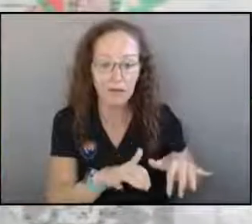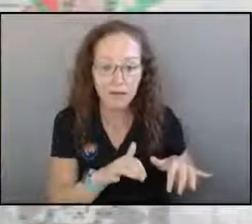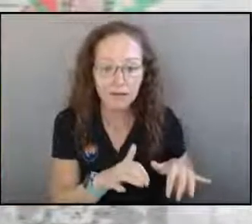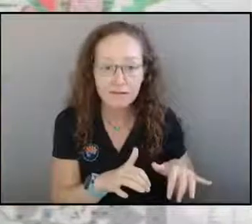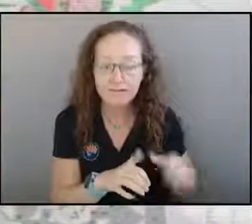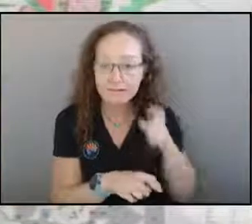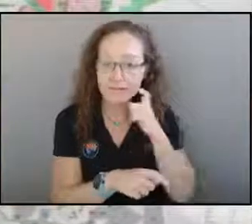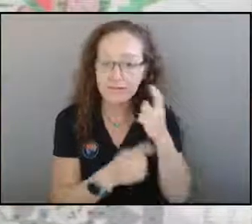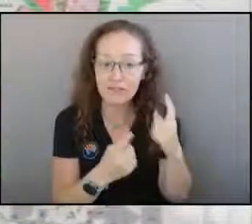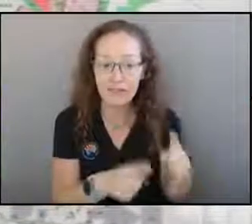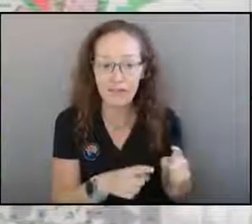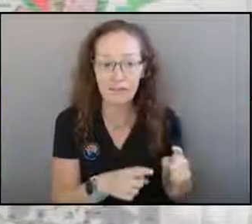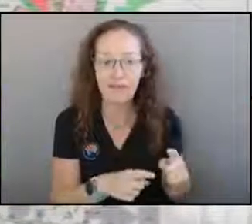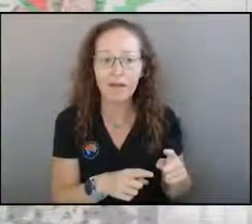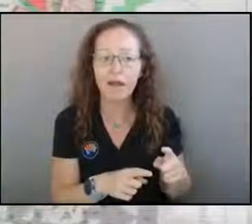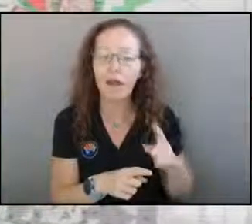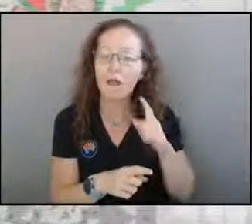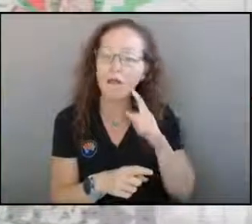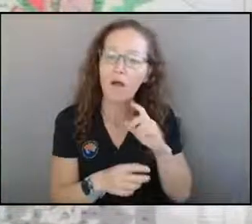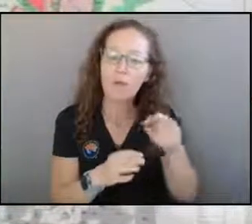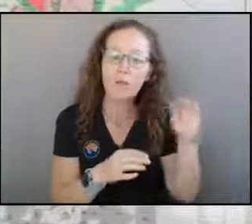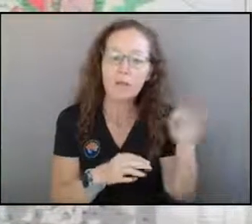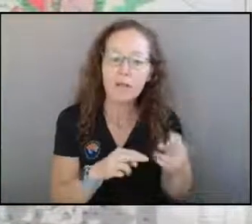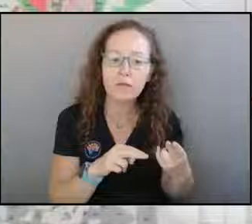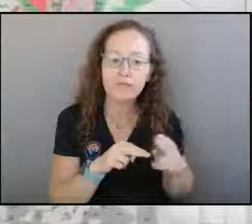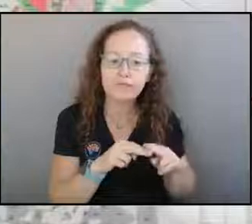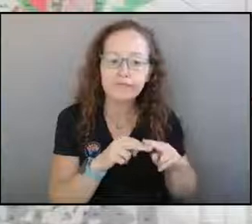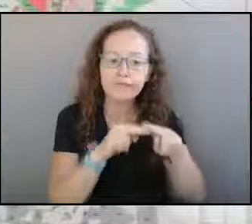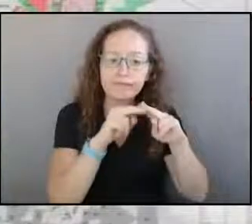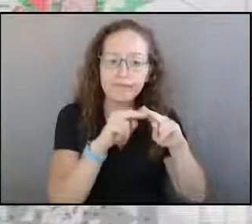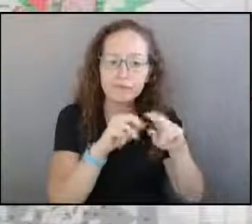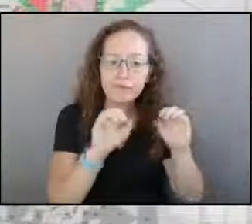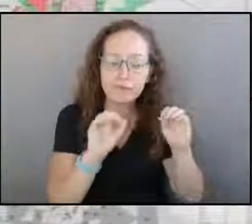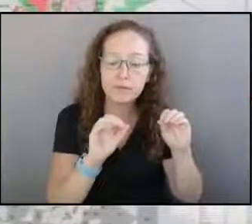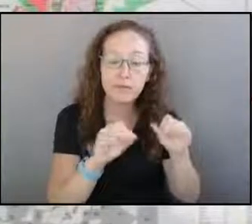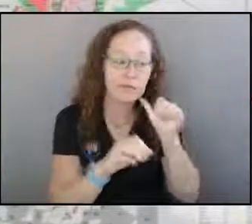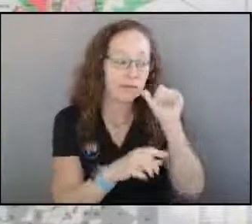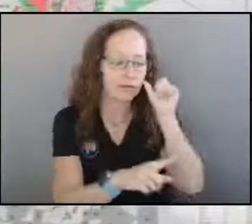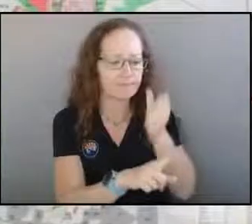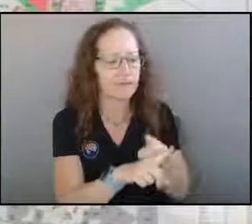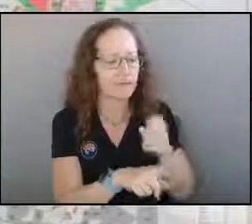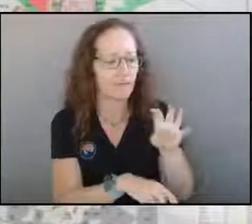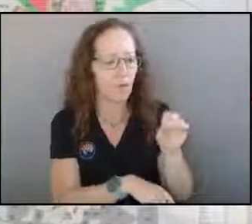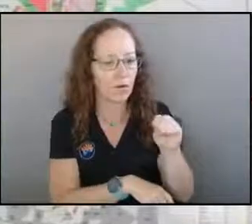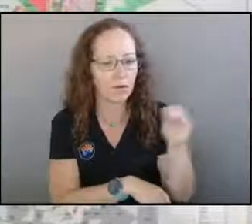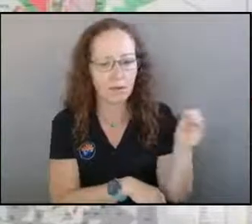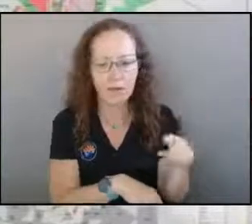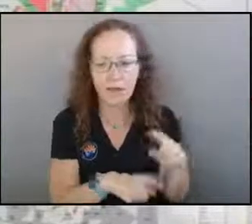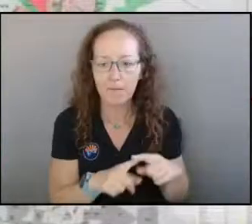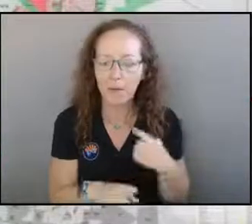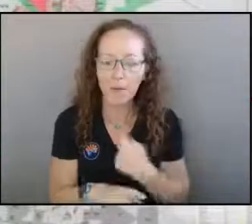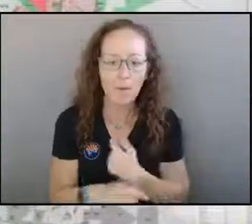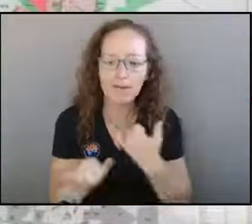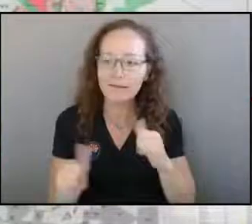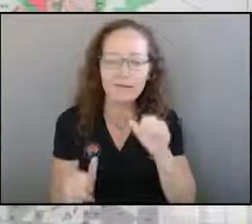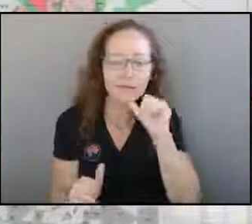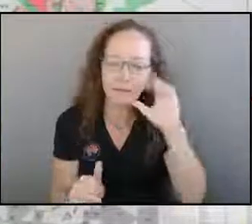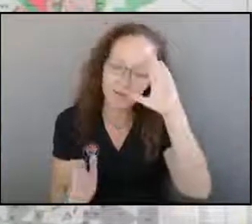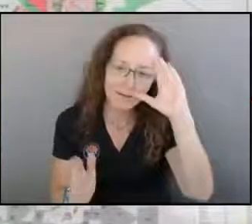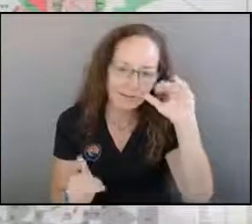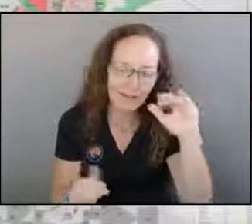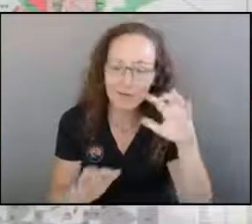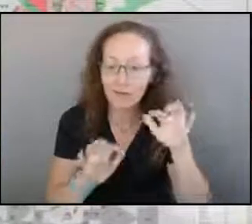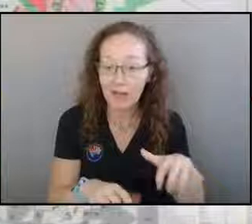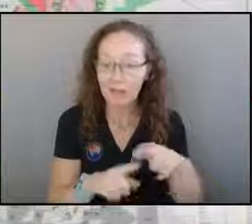the percentage kept going up, and as of yesterday, it went up to 40%, and I don't think anybody thought it was going to rain, and we got a little bit of rain. So